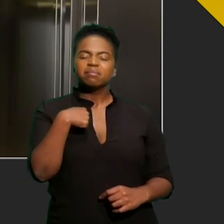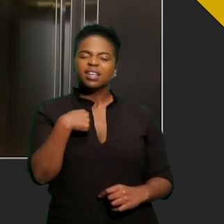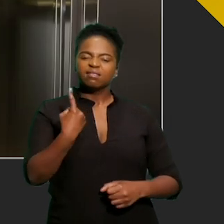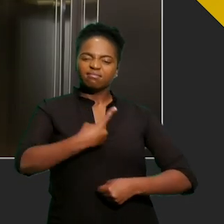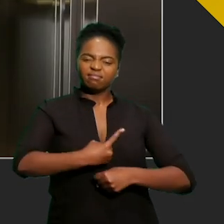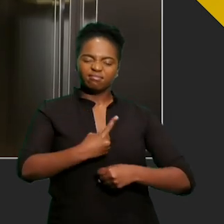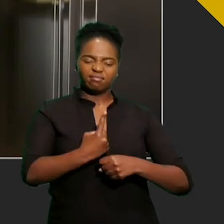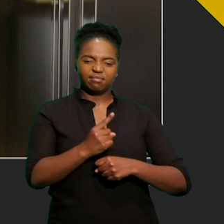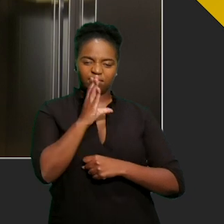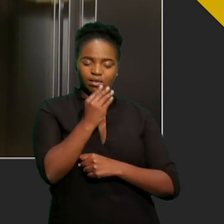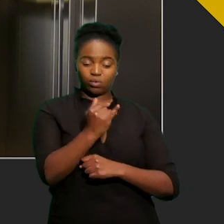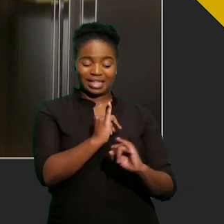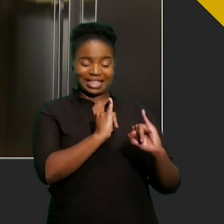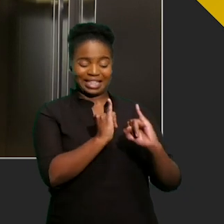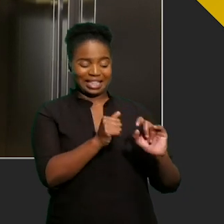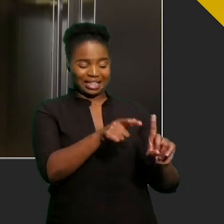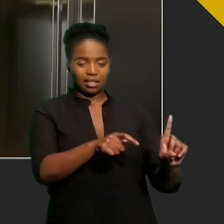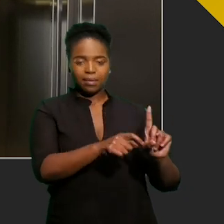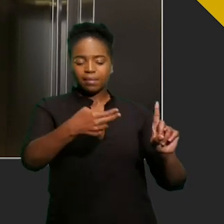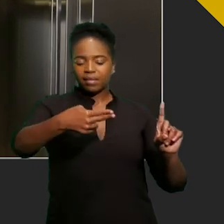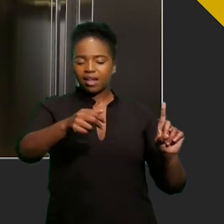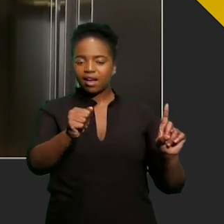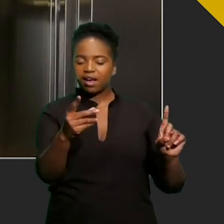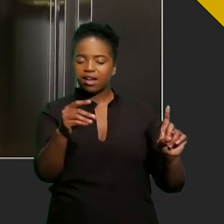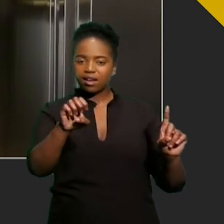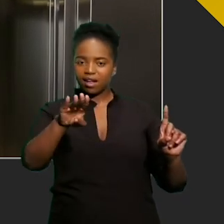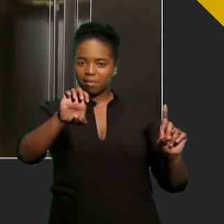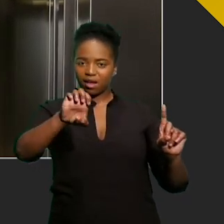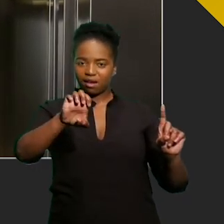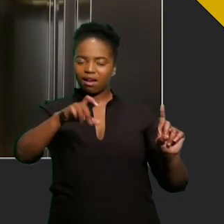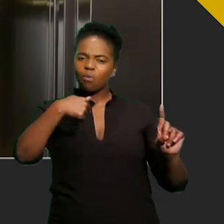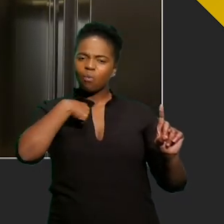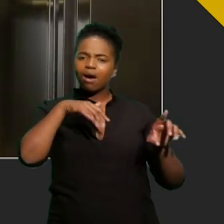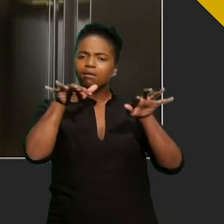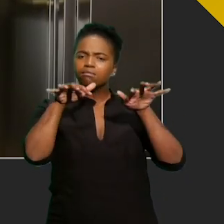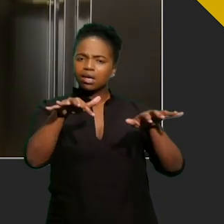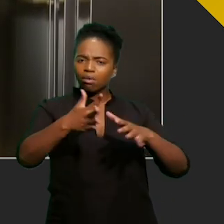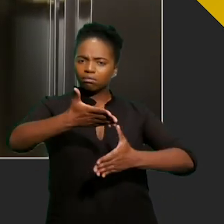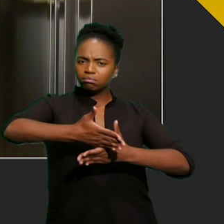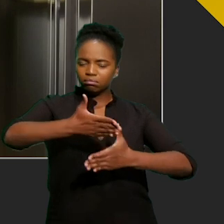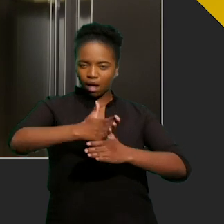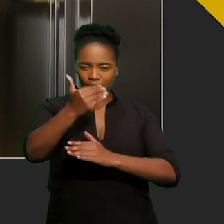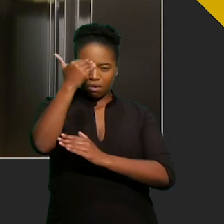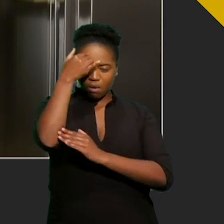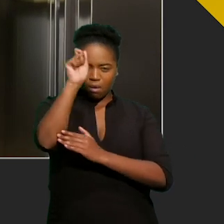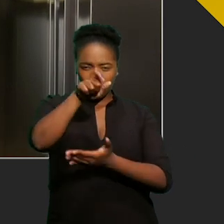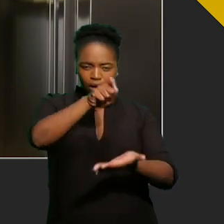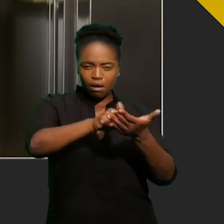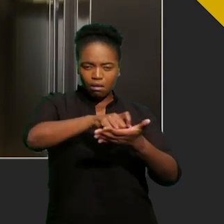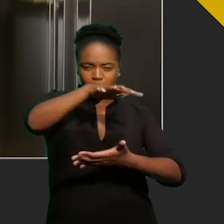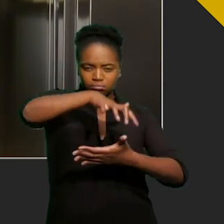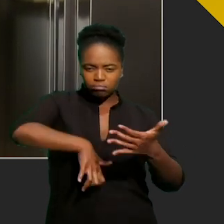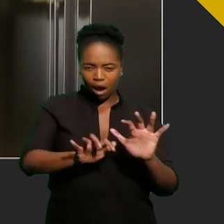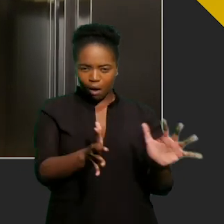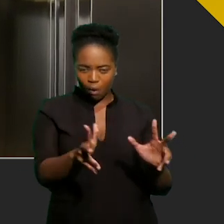Sizothetha nobhuti uHopewell Radebe from the South African National Editors Forum, enabantu abayaziyo ijournalism, senior journalists